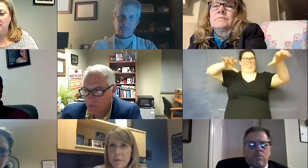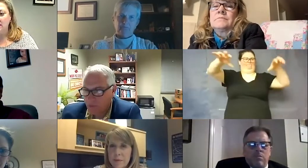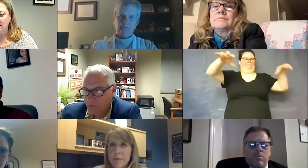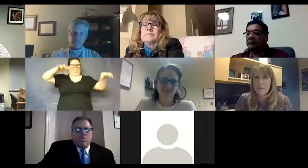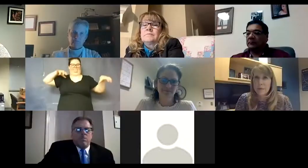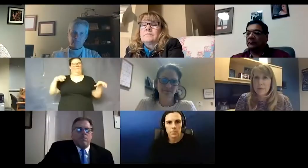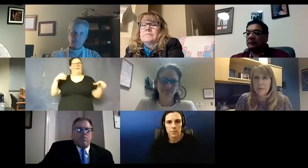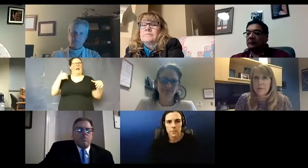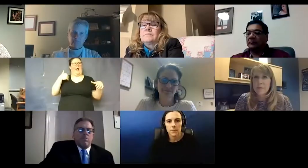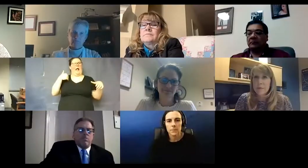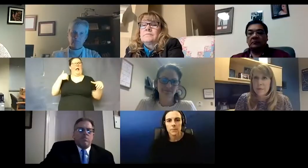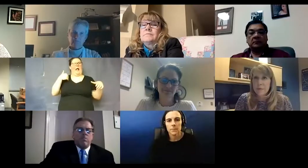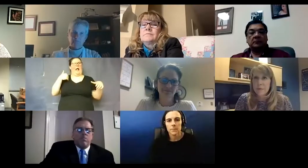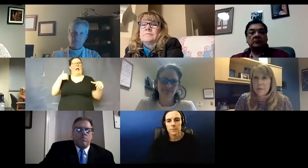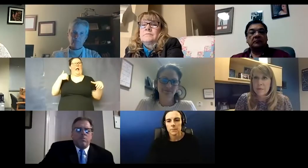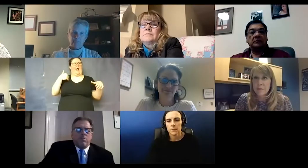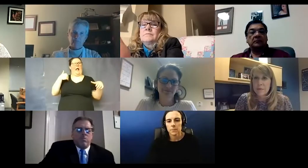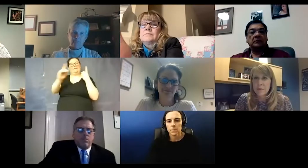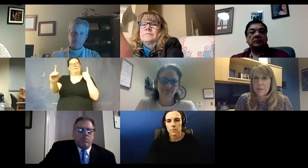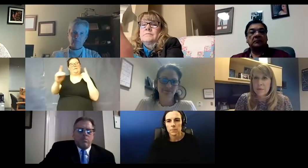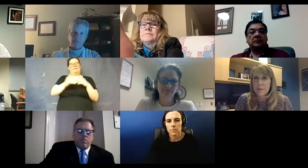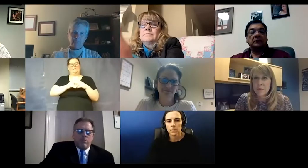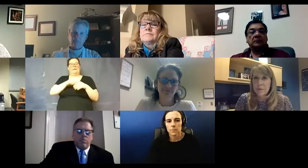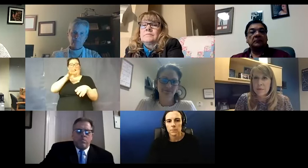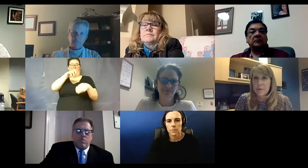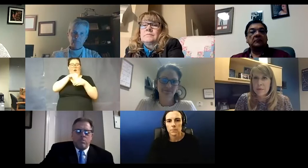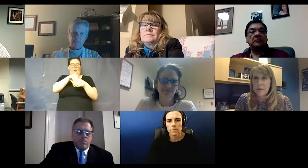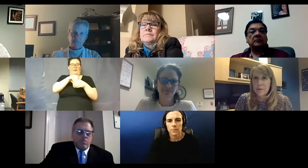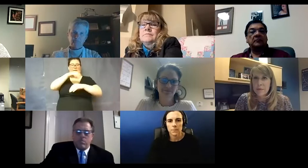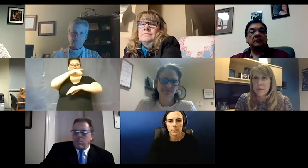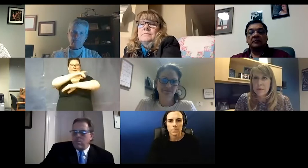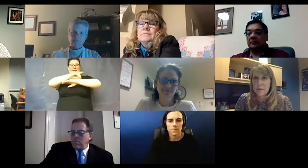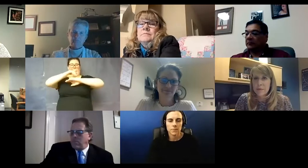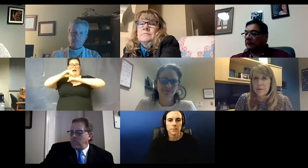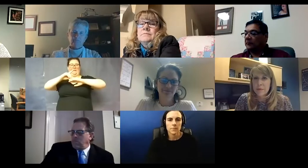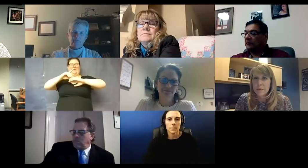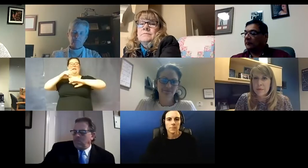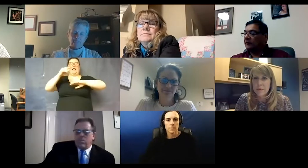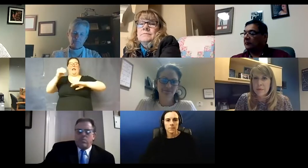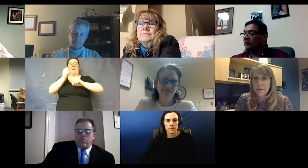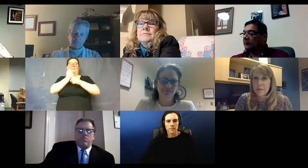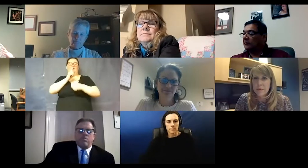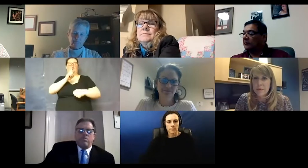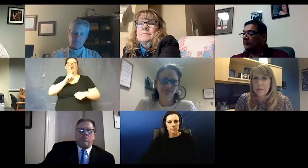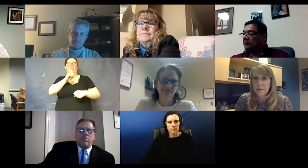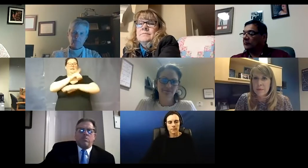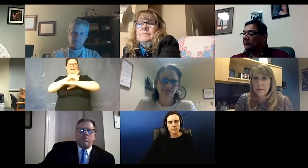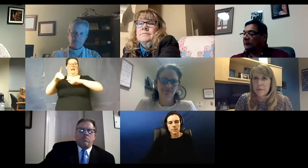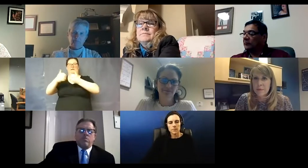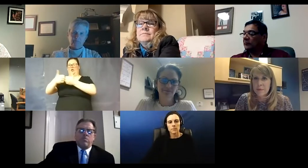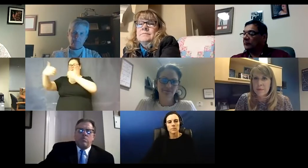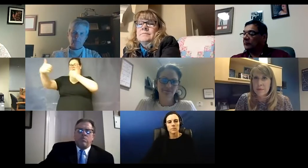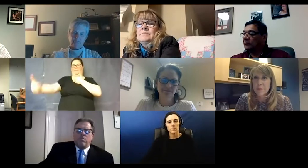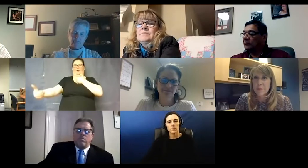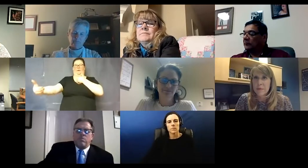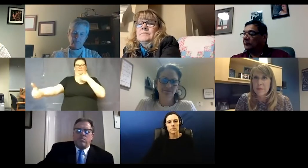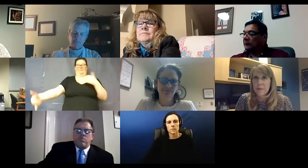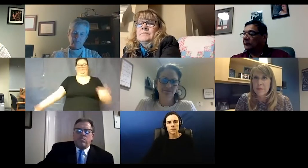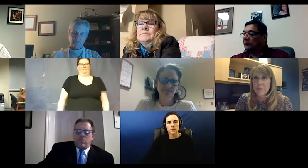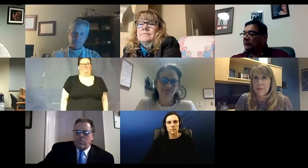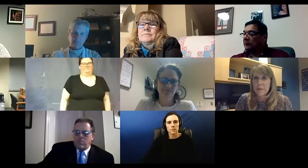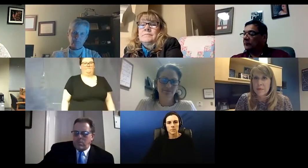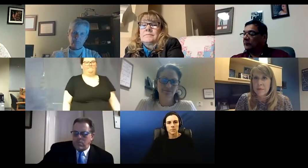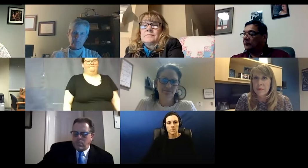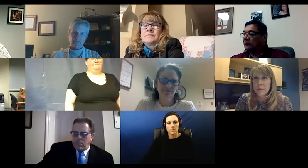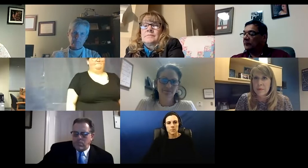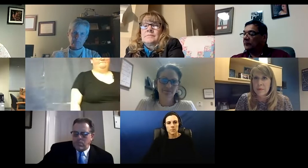socially distance um including desks and and making sure that the desks are separated um because we have